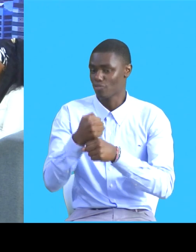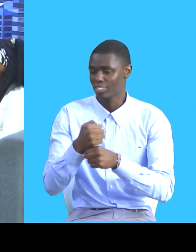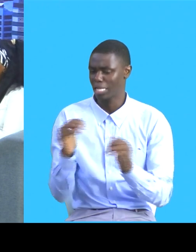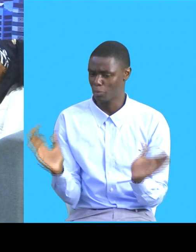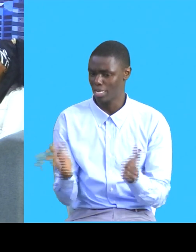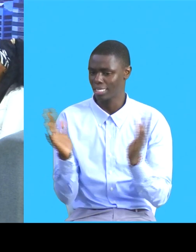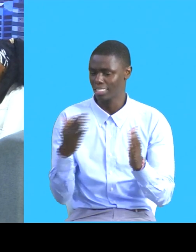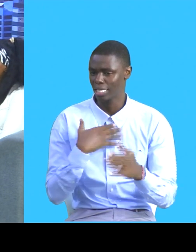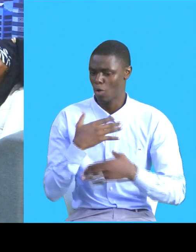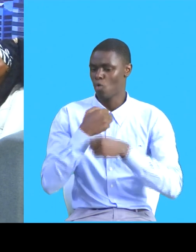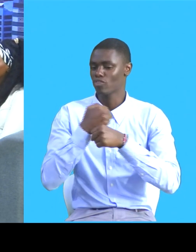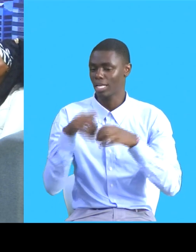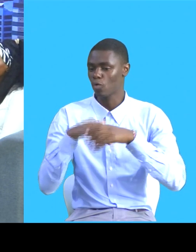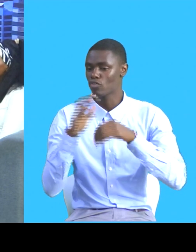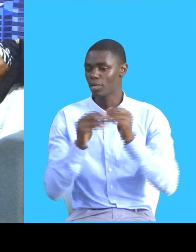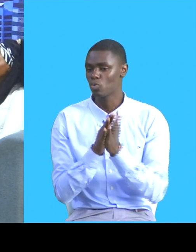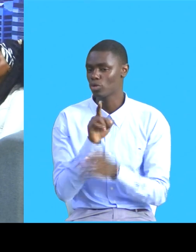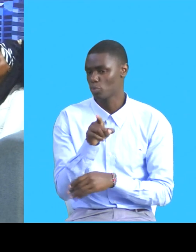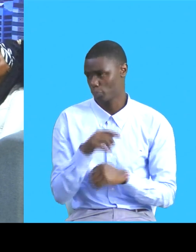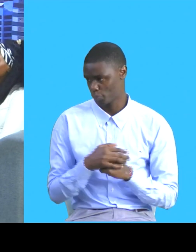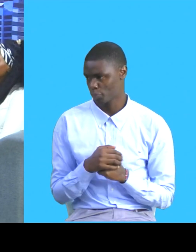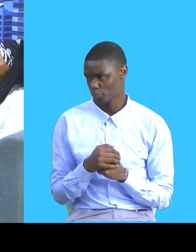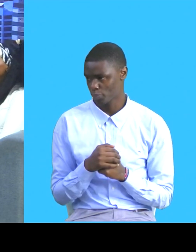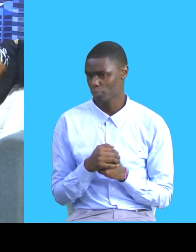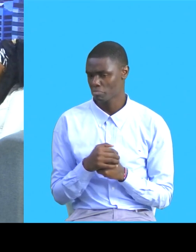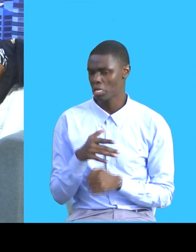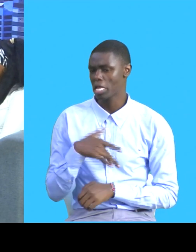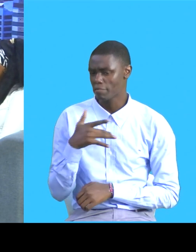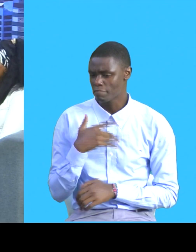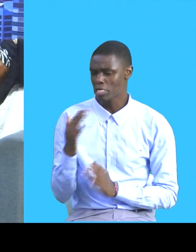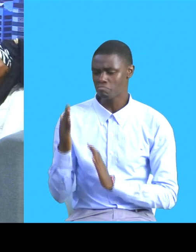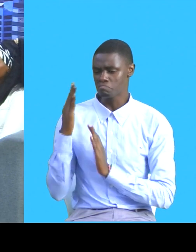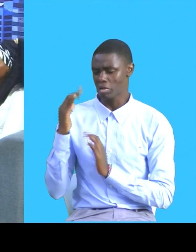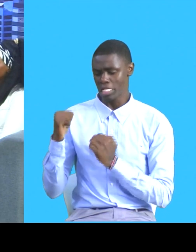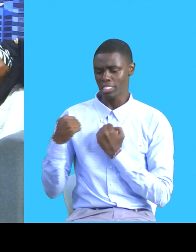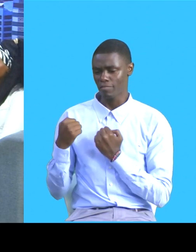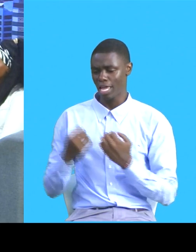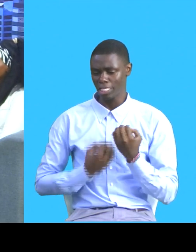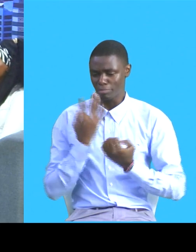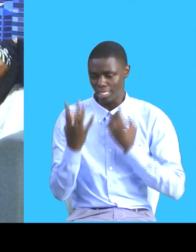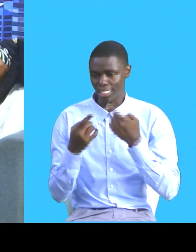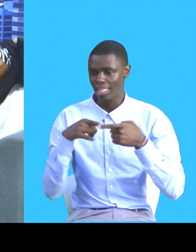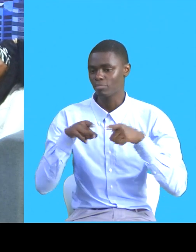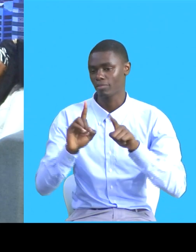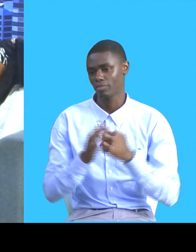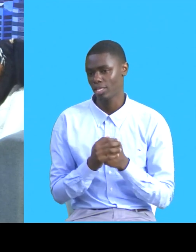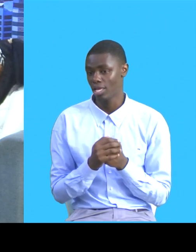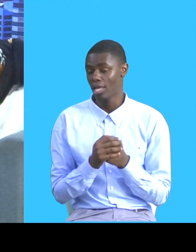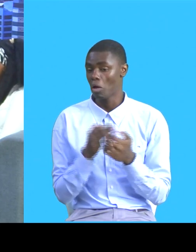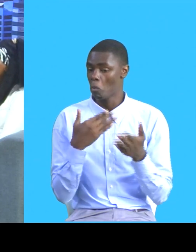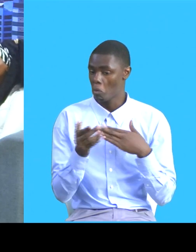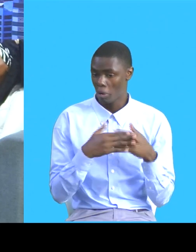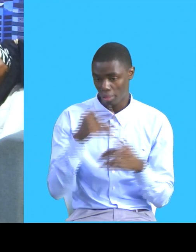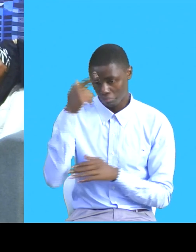encouraged and more comfortable with you and feels more secure by expressing themselves. whether